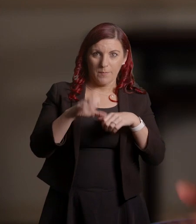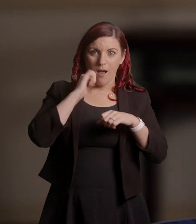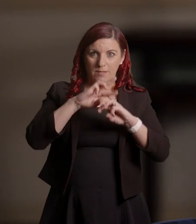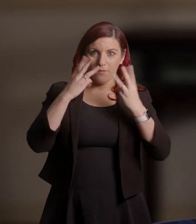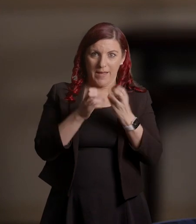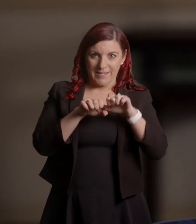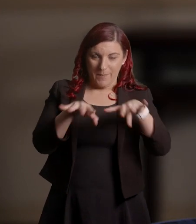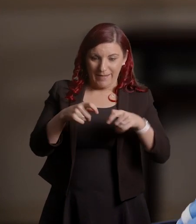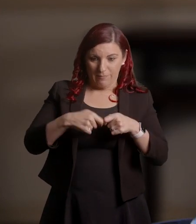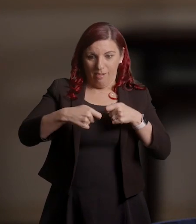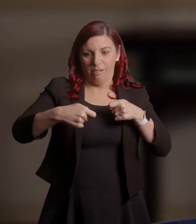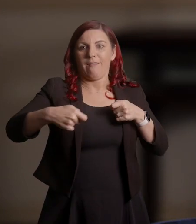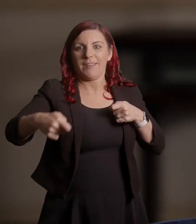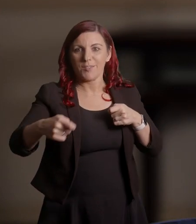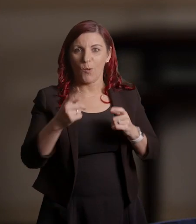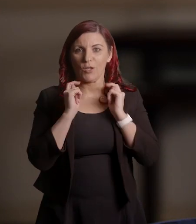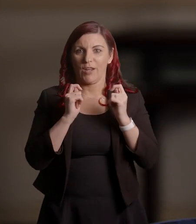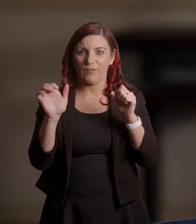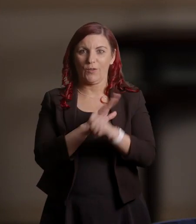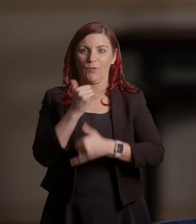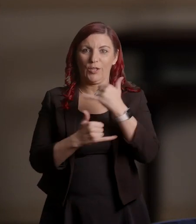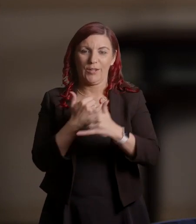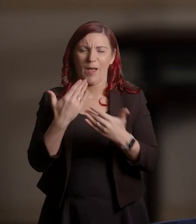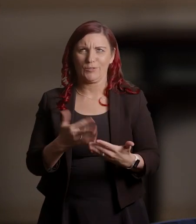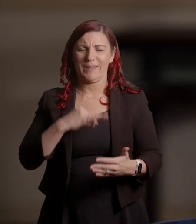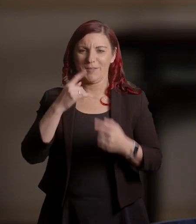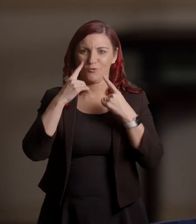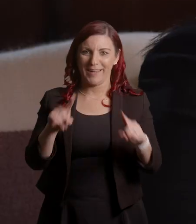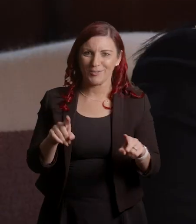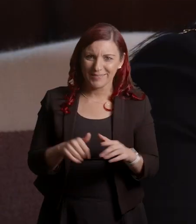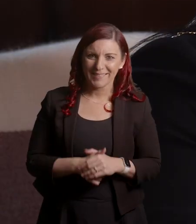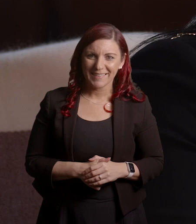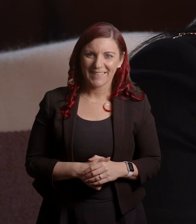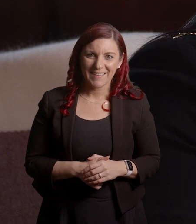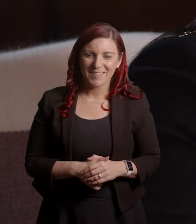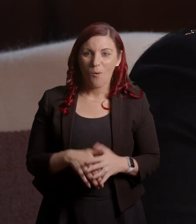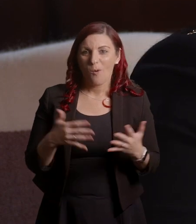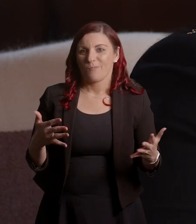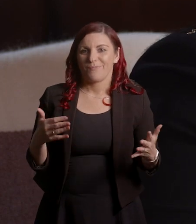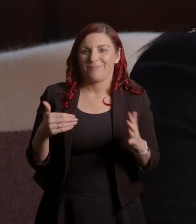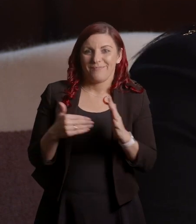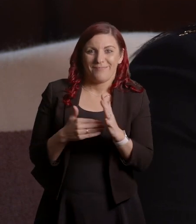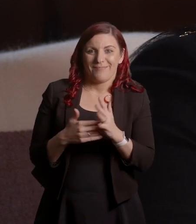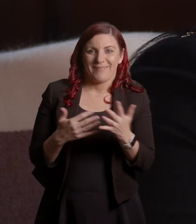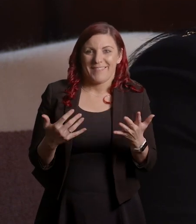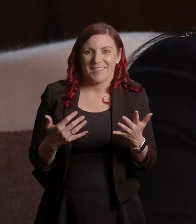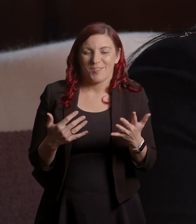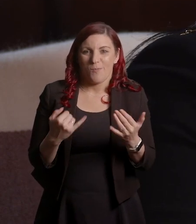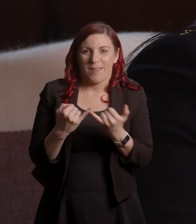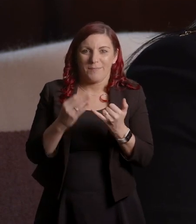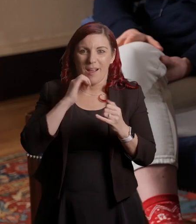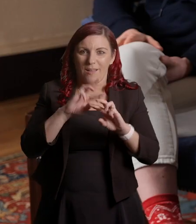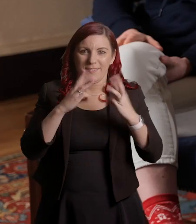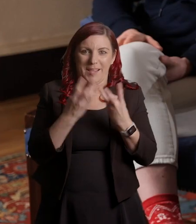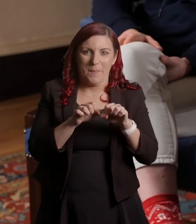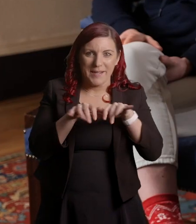with the whole pandemic it extended, so we're training a full year now, which is strange. Fair play. Well, that's the thing, Ciara. How has